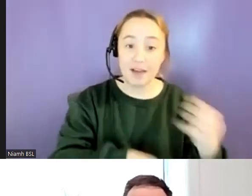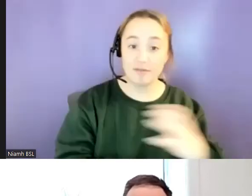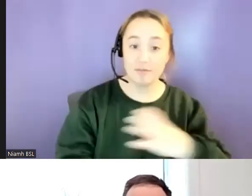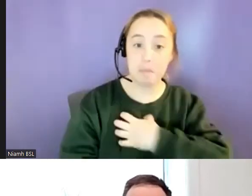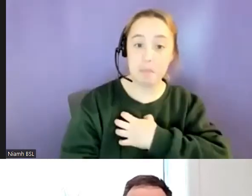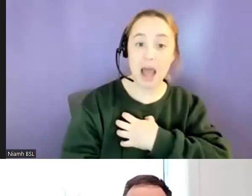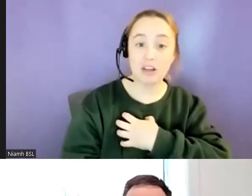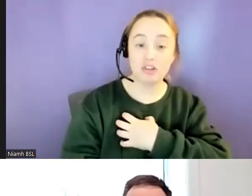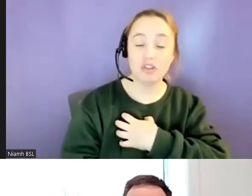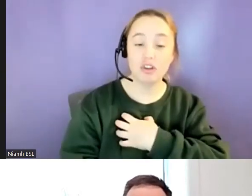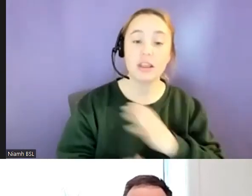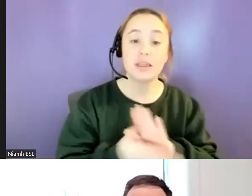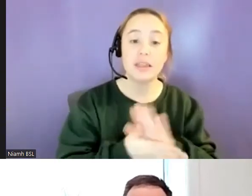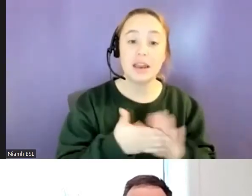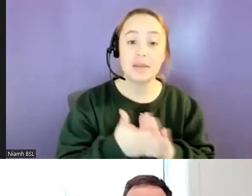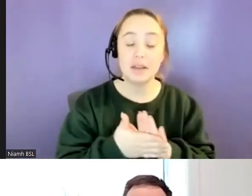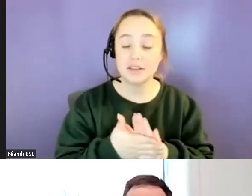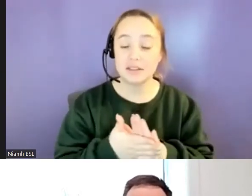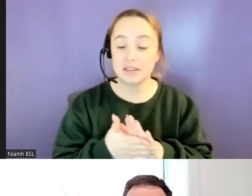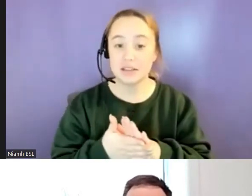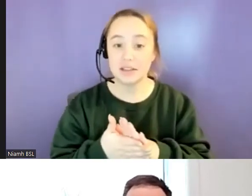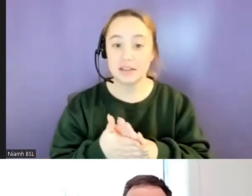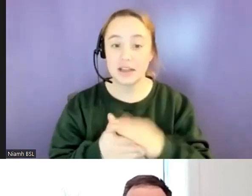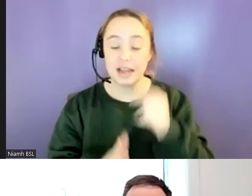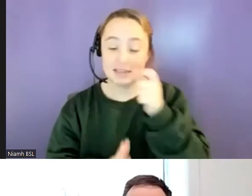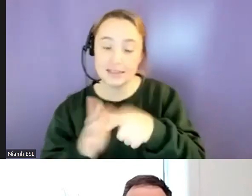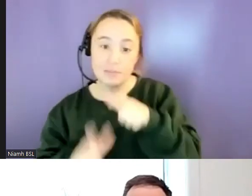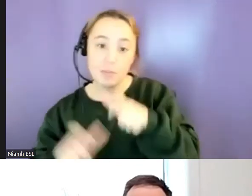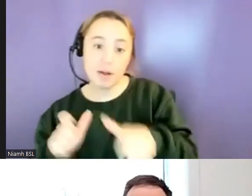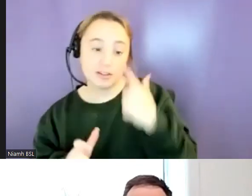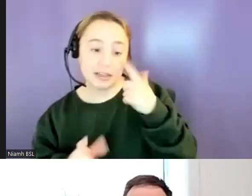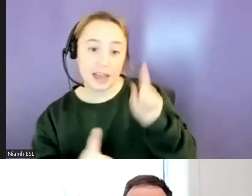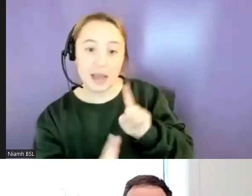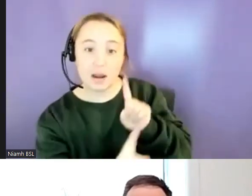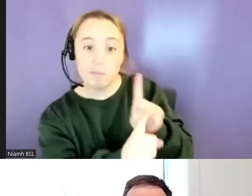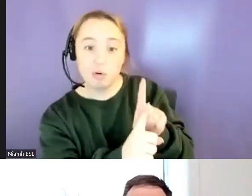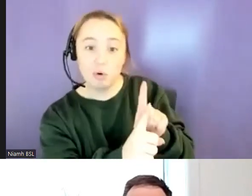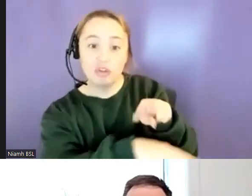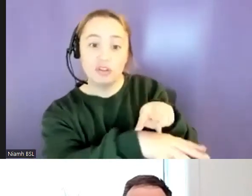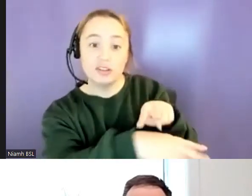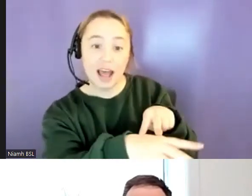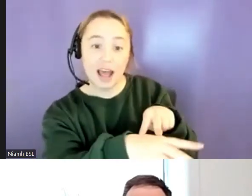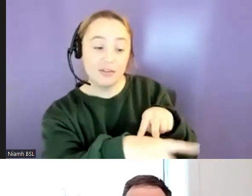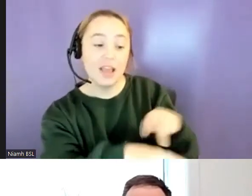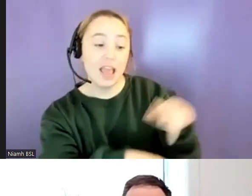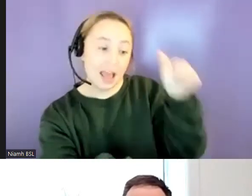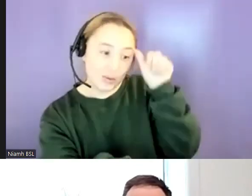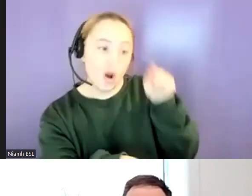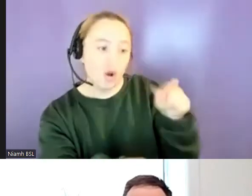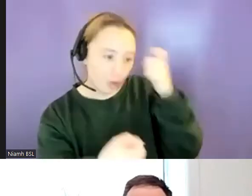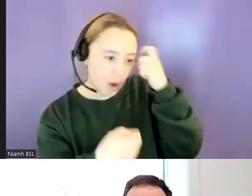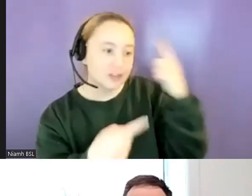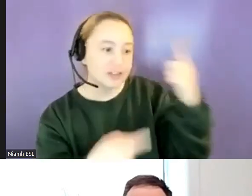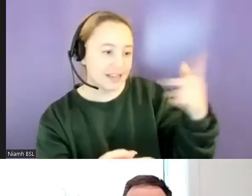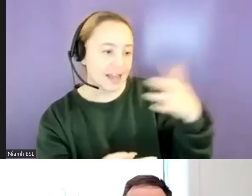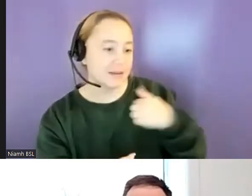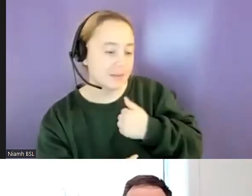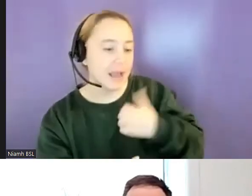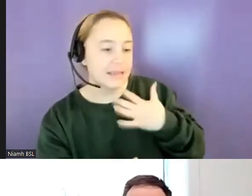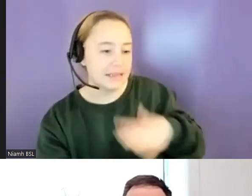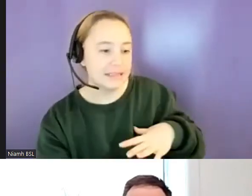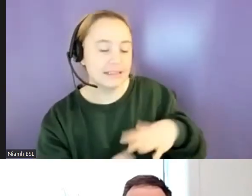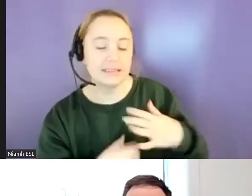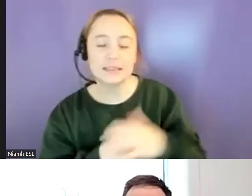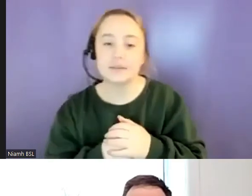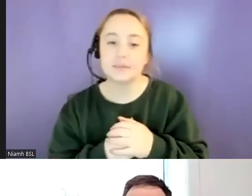it does mean that people can confidently approach members of staff so that they know they will understand the requirement.